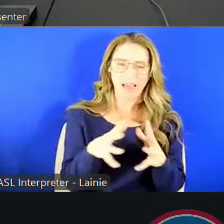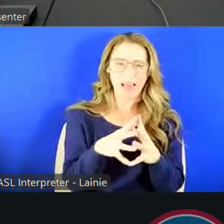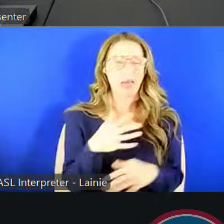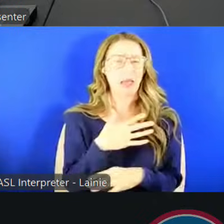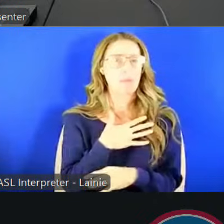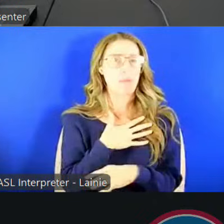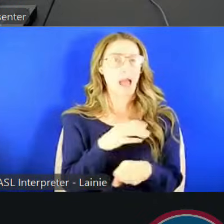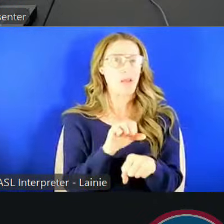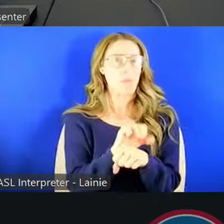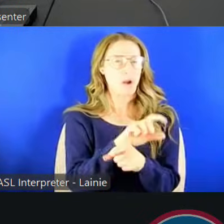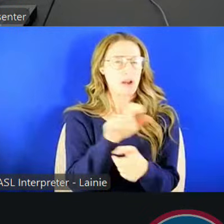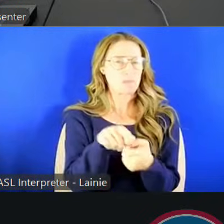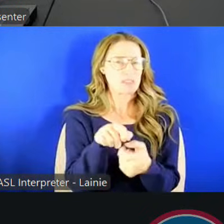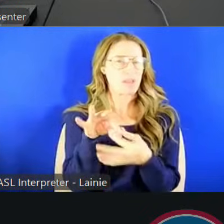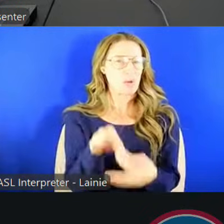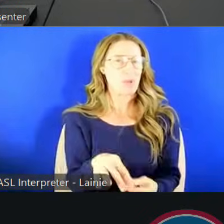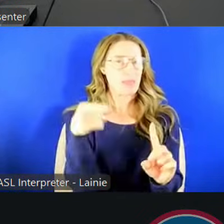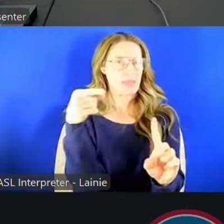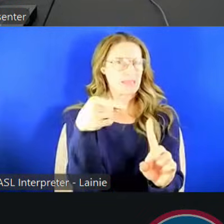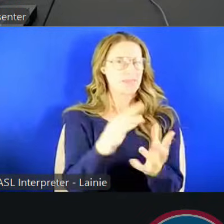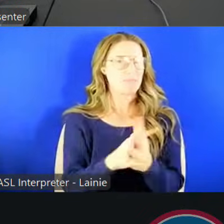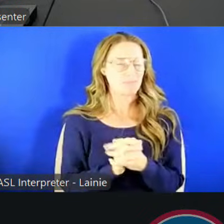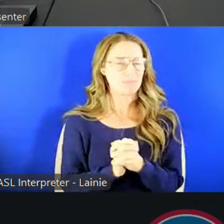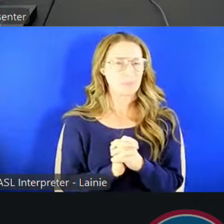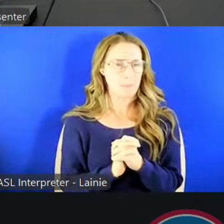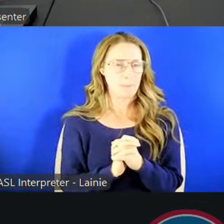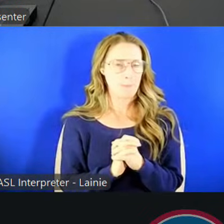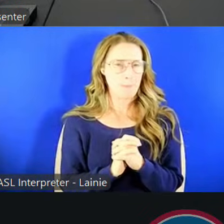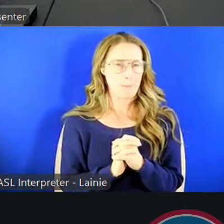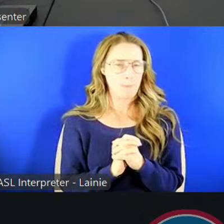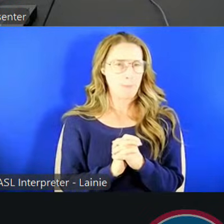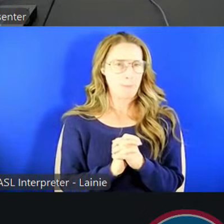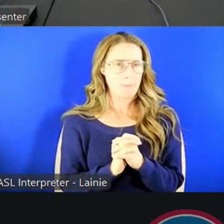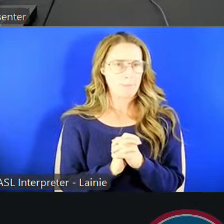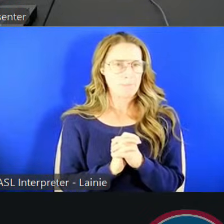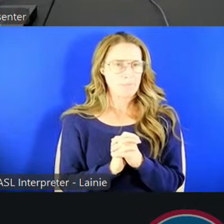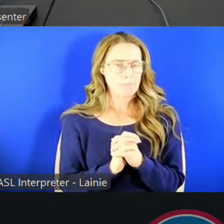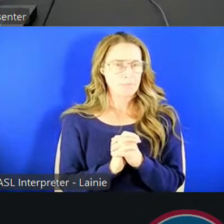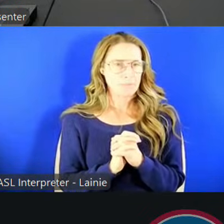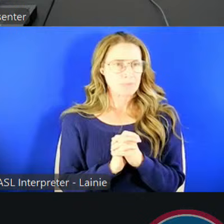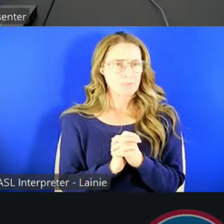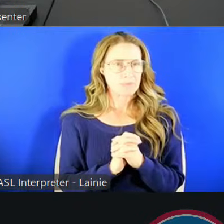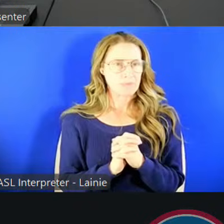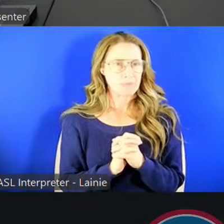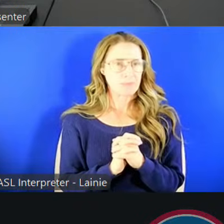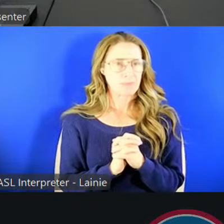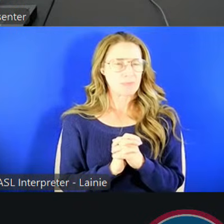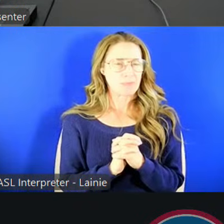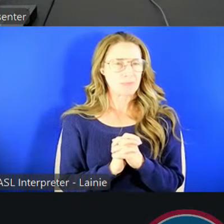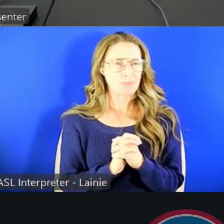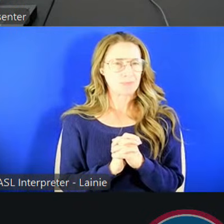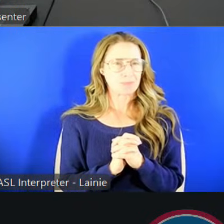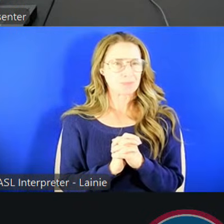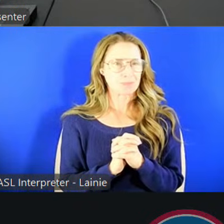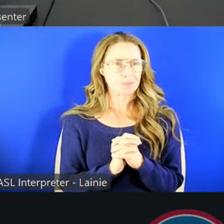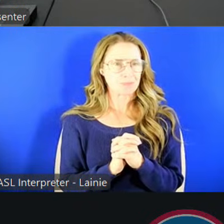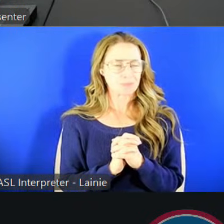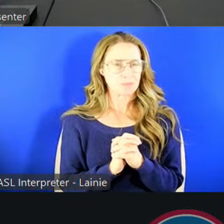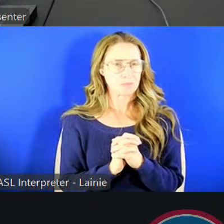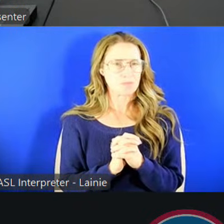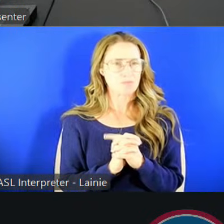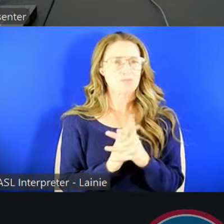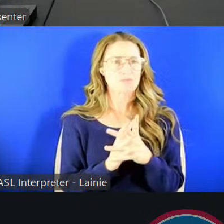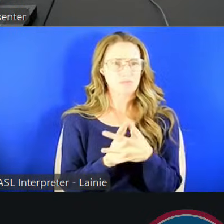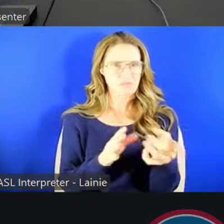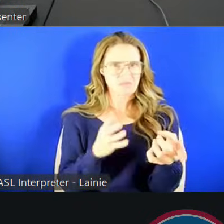work specifically revolves around the infrastructure components of bus service delivery. So you guys